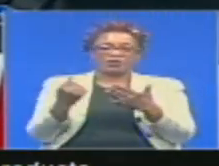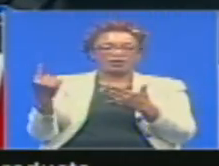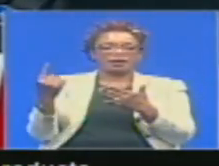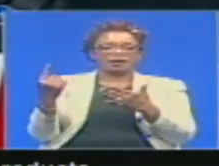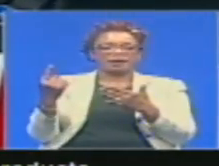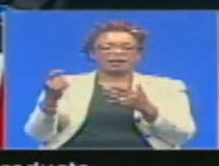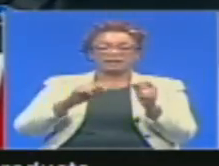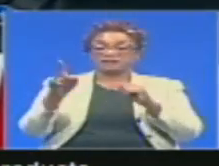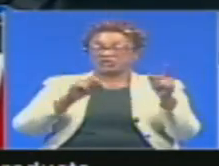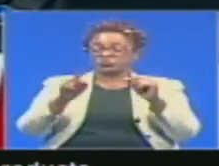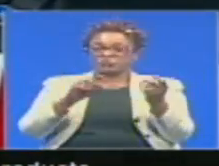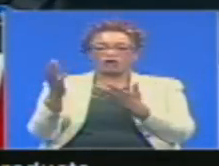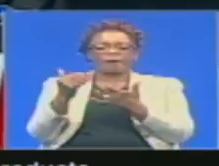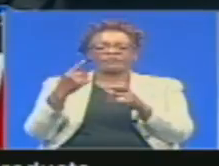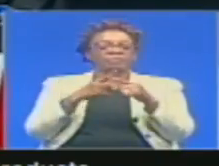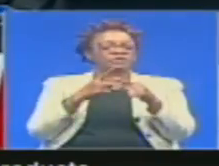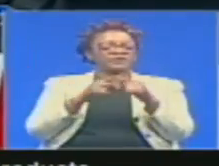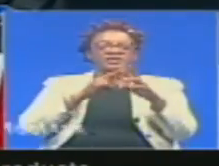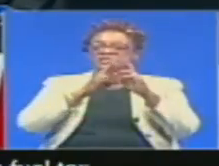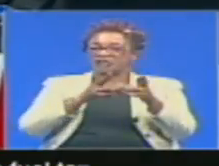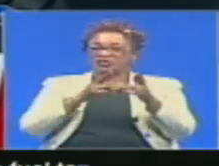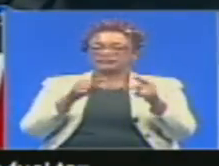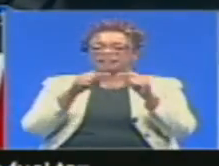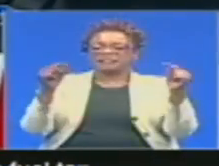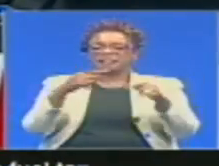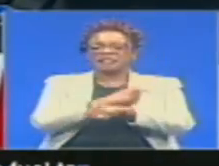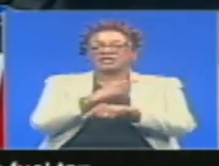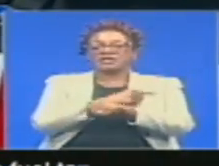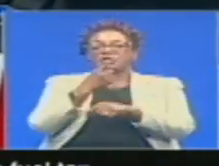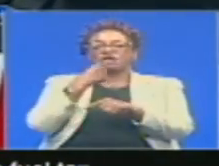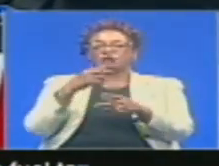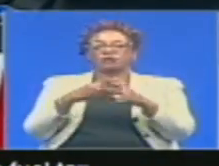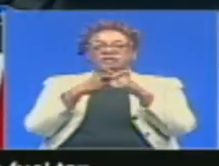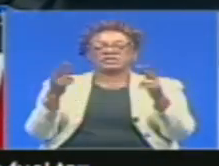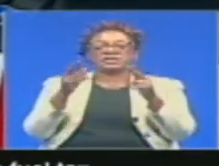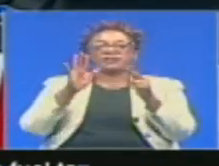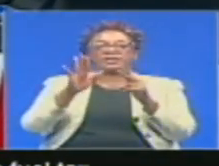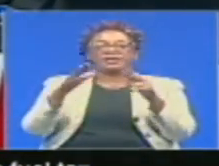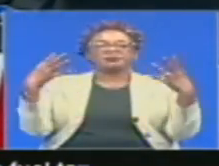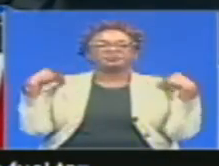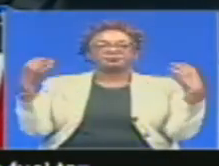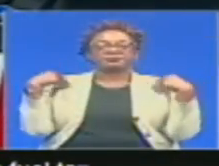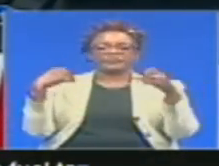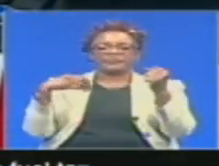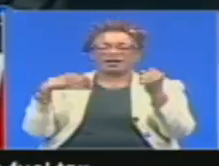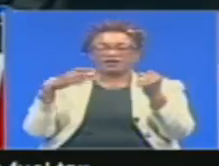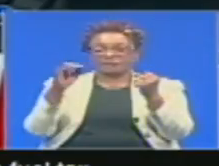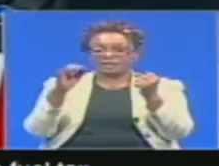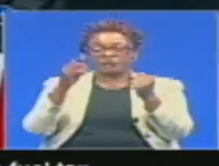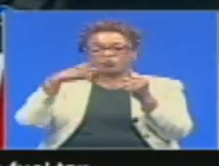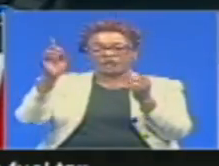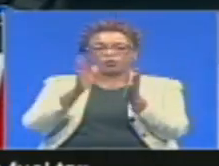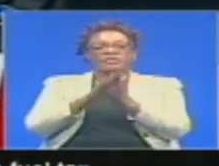Stars will be hoping for a positive result against Ghana, who started off their campaign with a 5-0 win over Ethiopia in